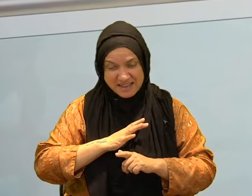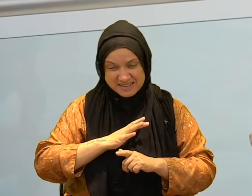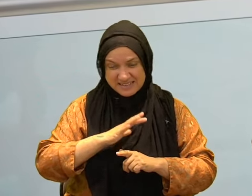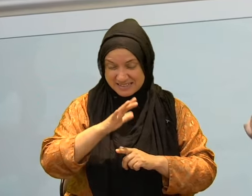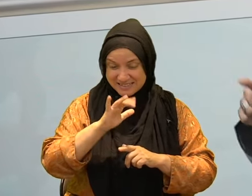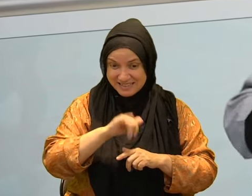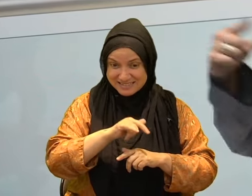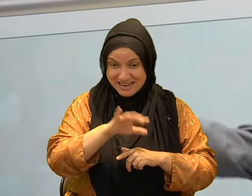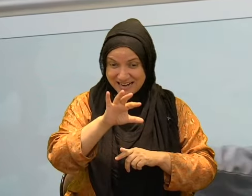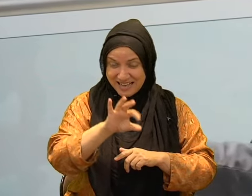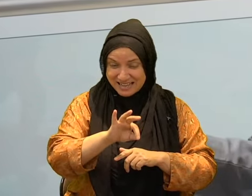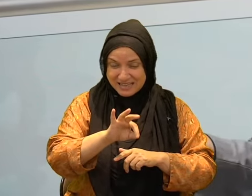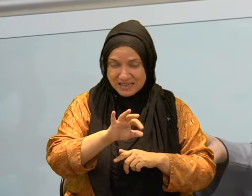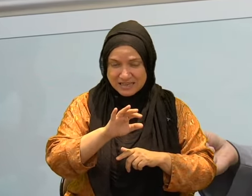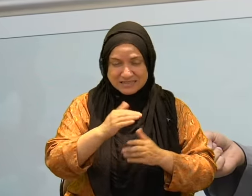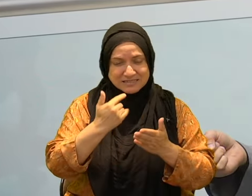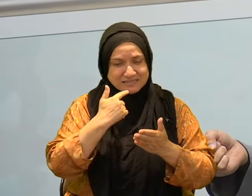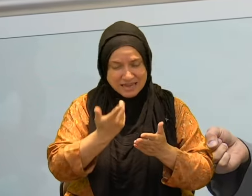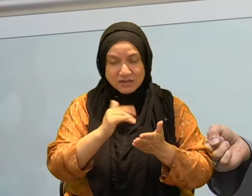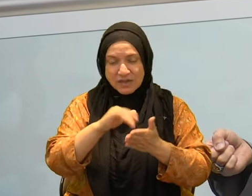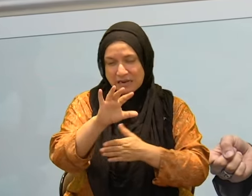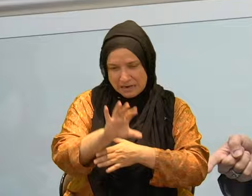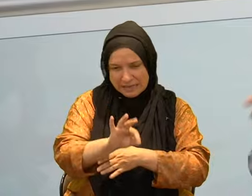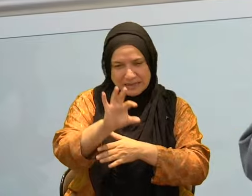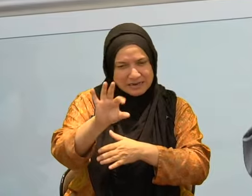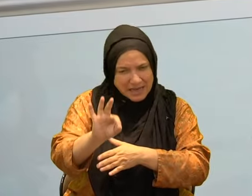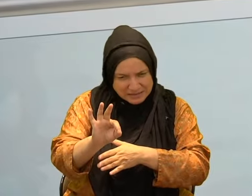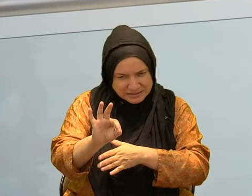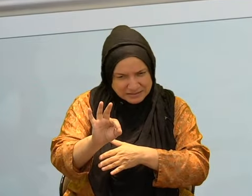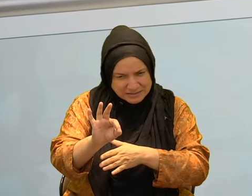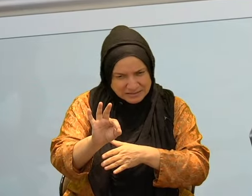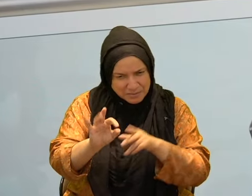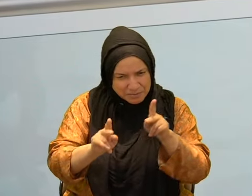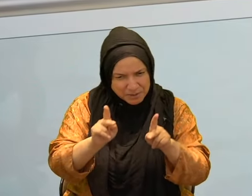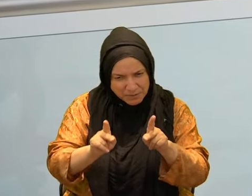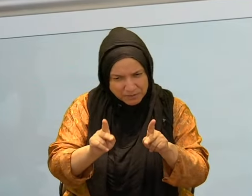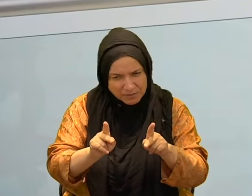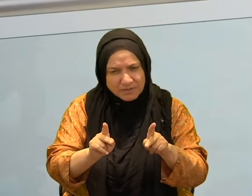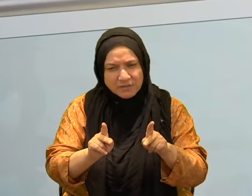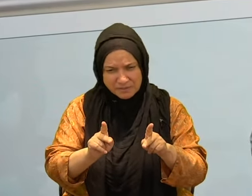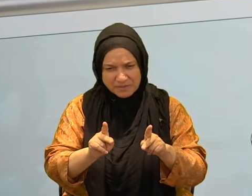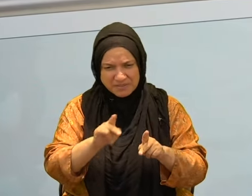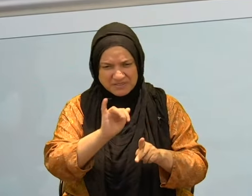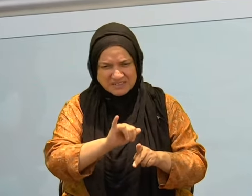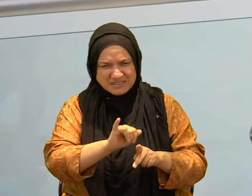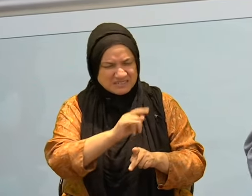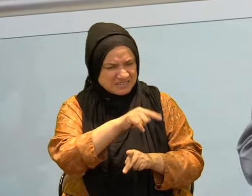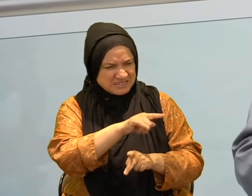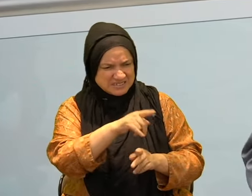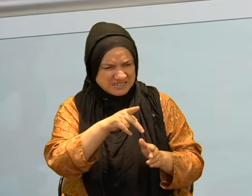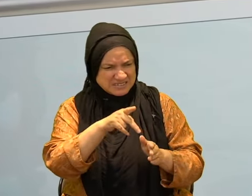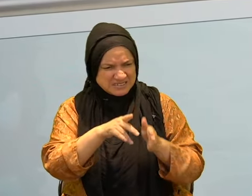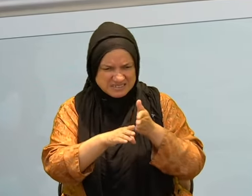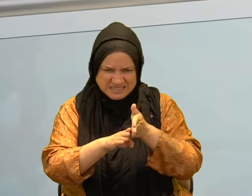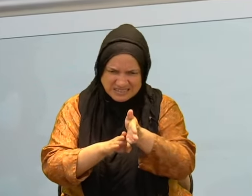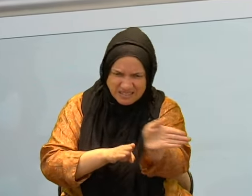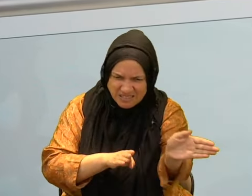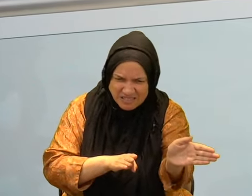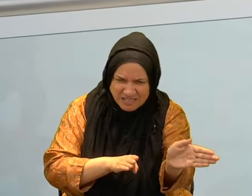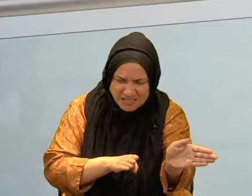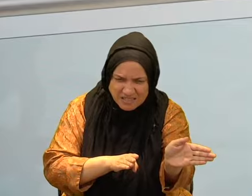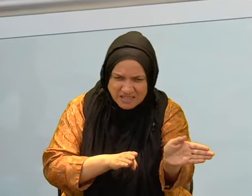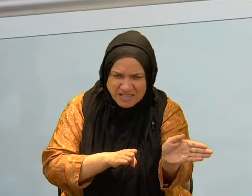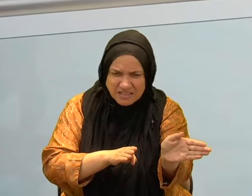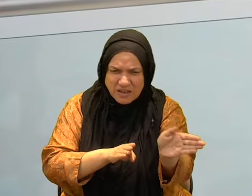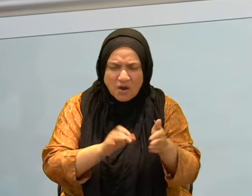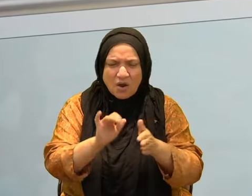what the first, we know what the last one looked like. And the purpose of that hadith was to speak about redemption and the possibility of the mercy of Allah, even